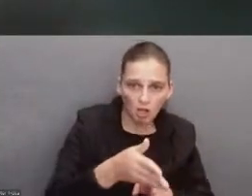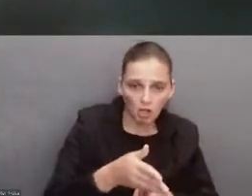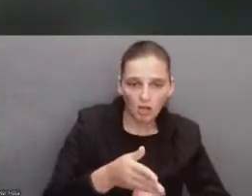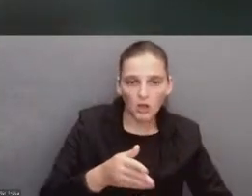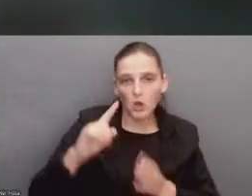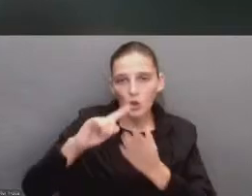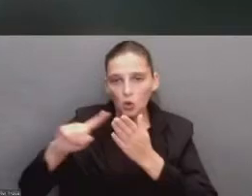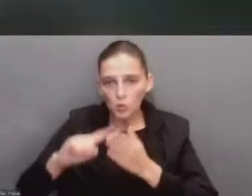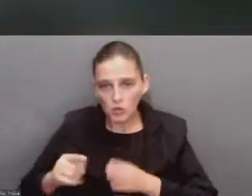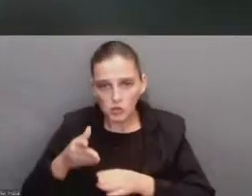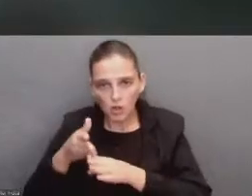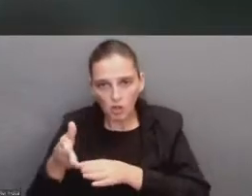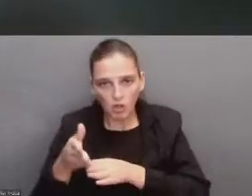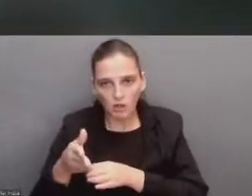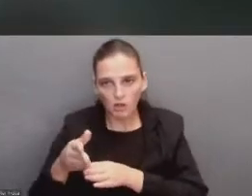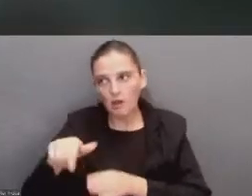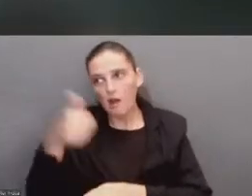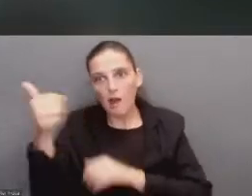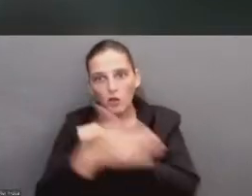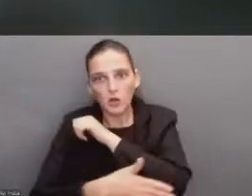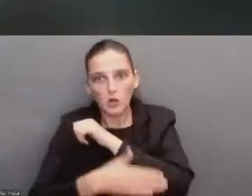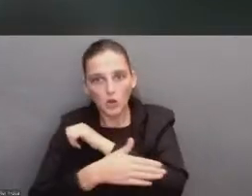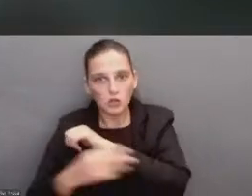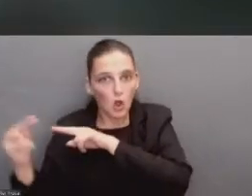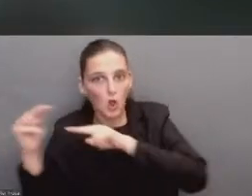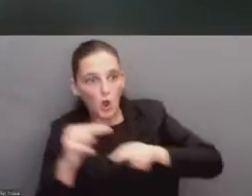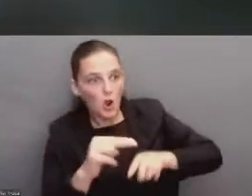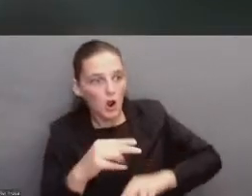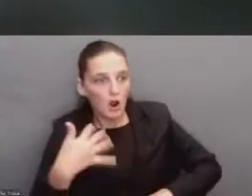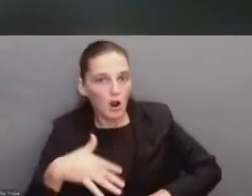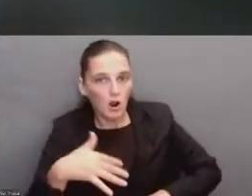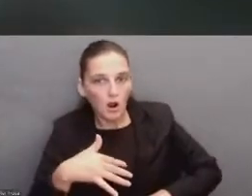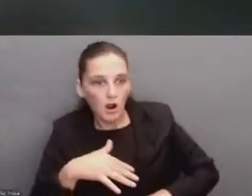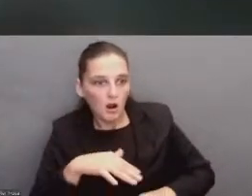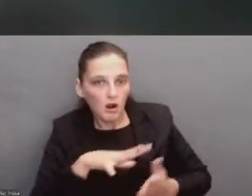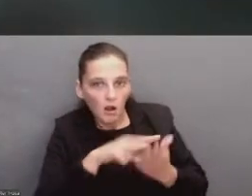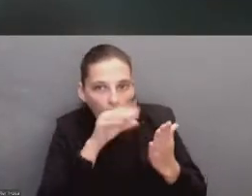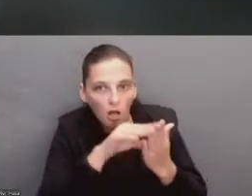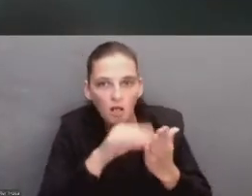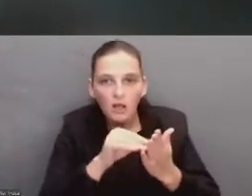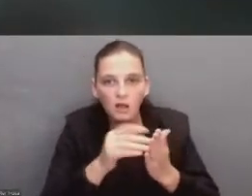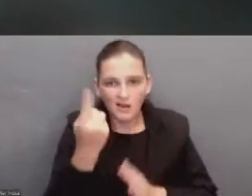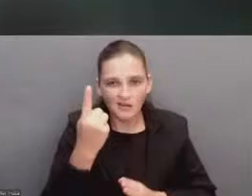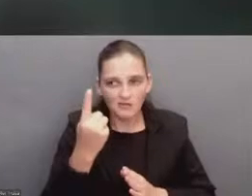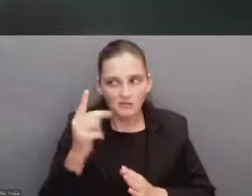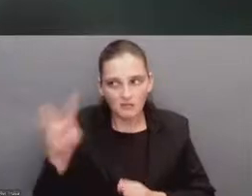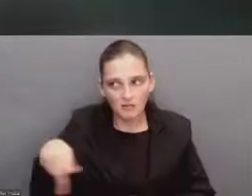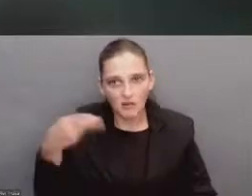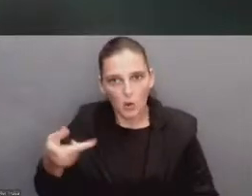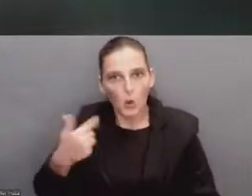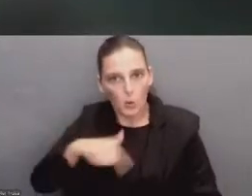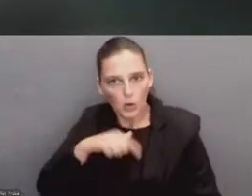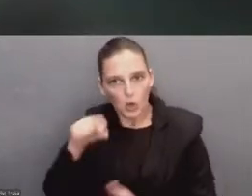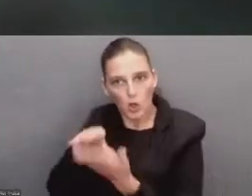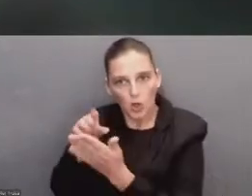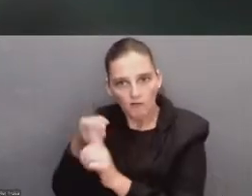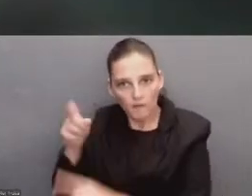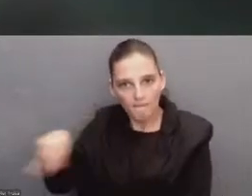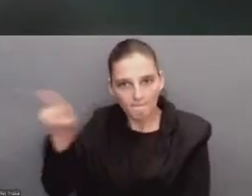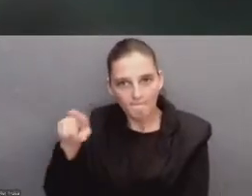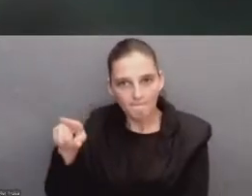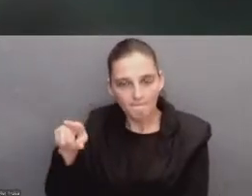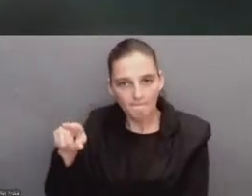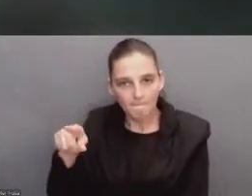world, but that doesn't mean we can't learn from other countries. One of the things that profoundly disturbs me